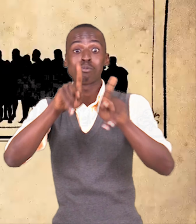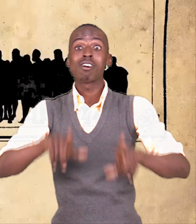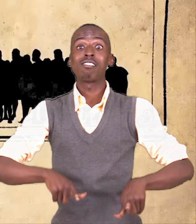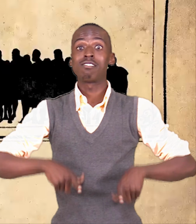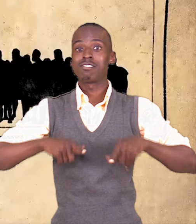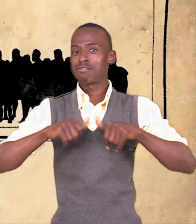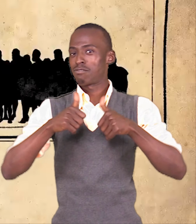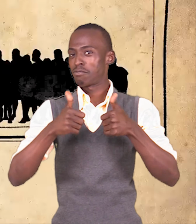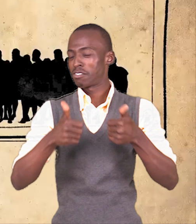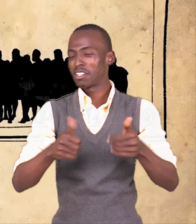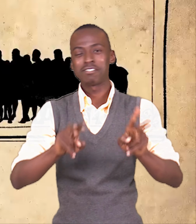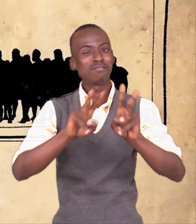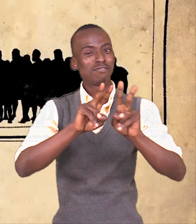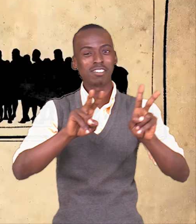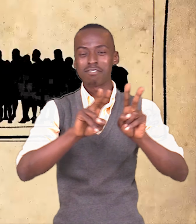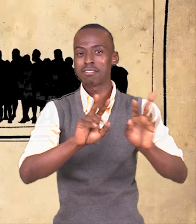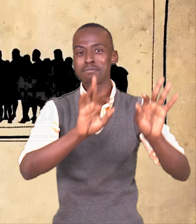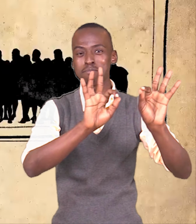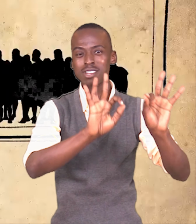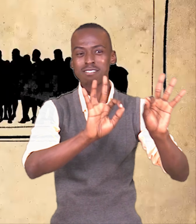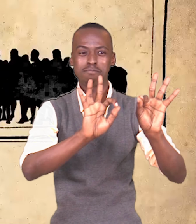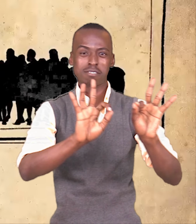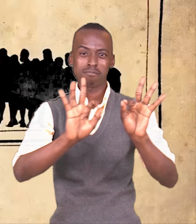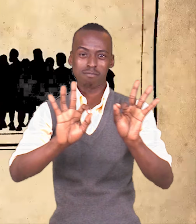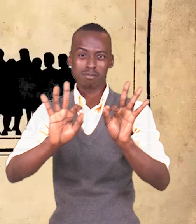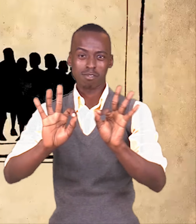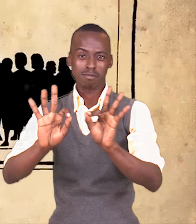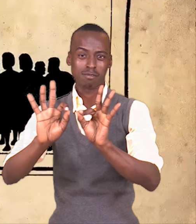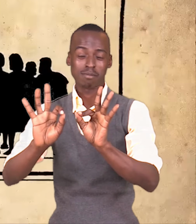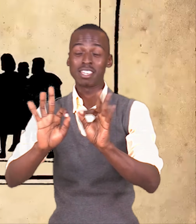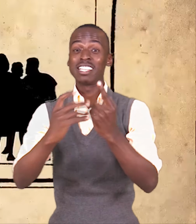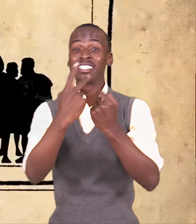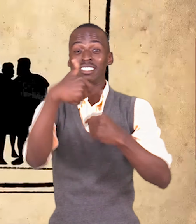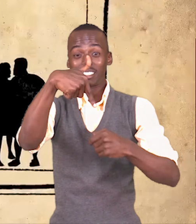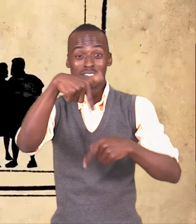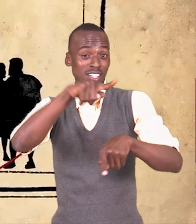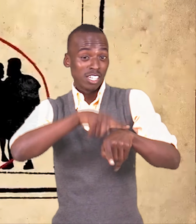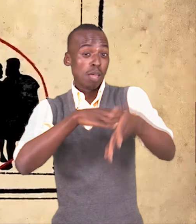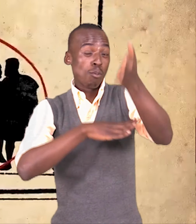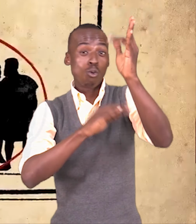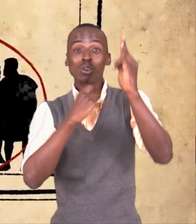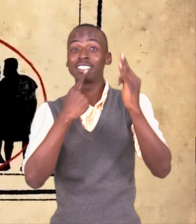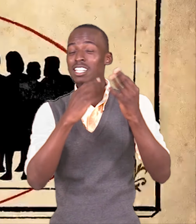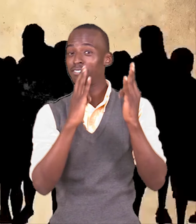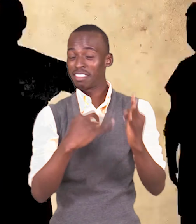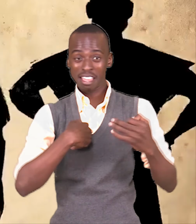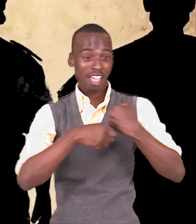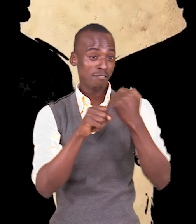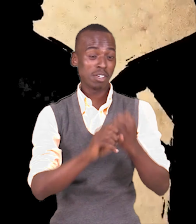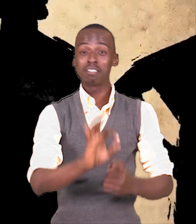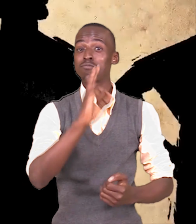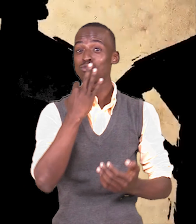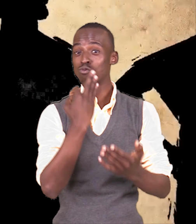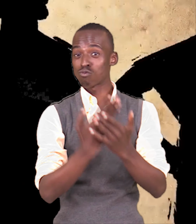So it's like his rescue plan for humanity. And that's why the whole second half of Genesis is about this one family. And so you